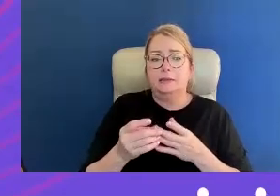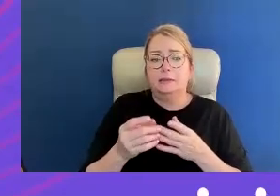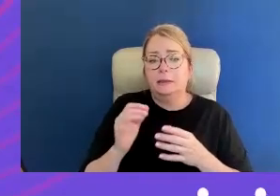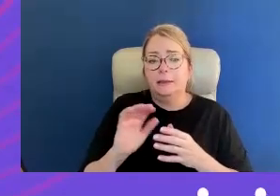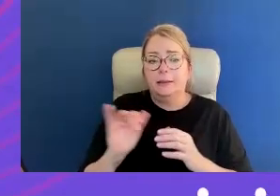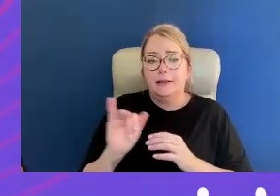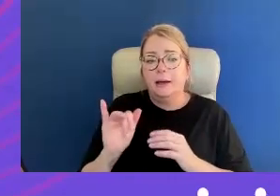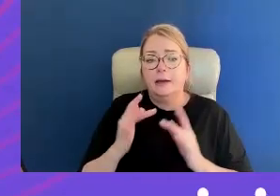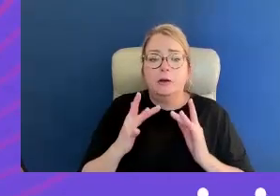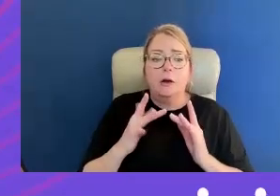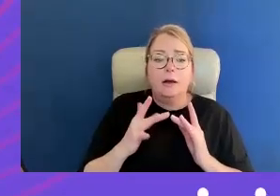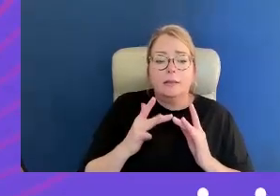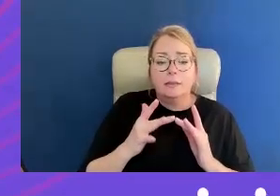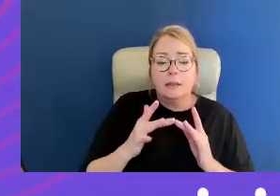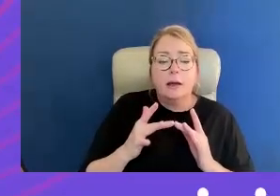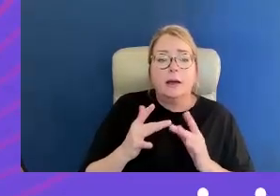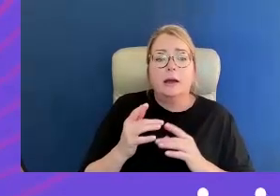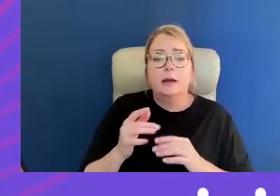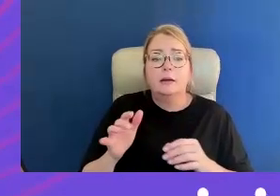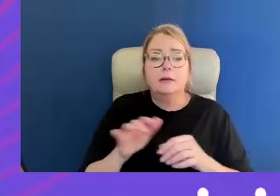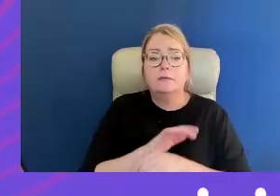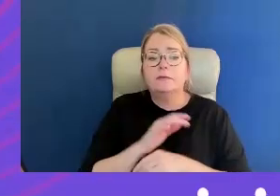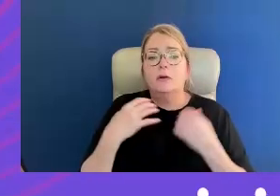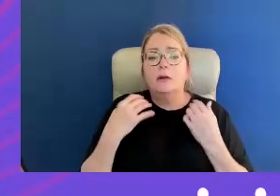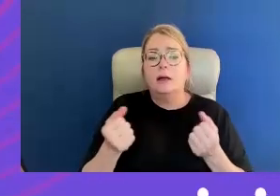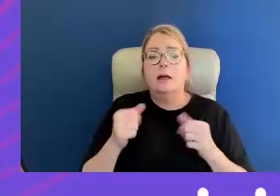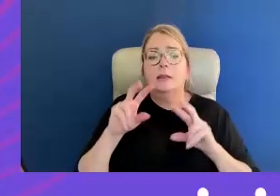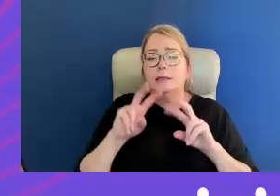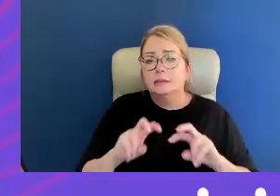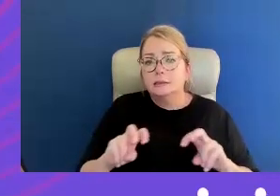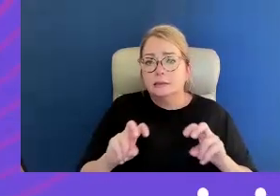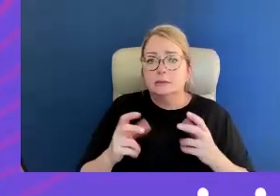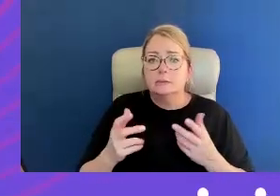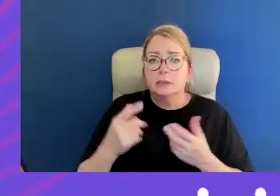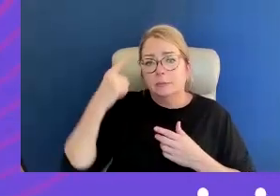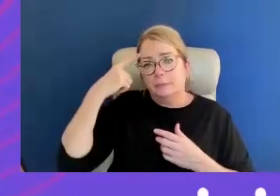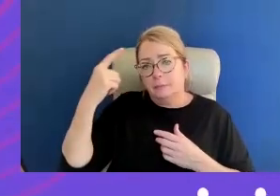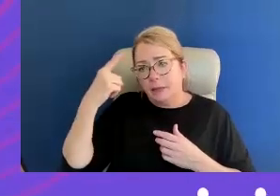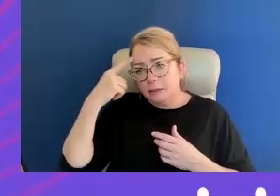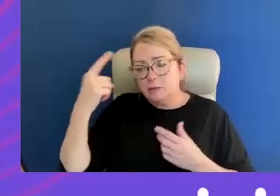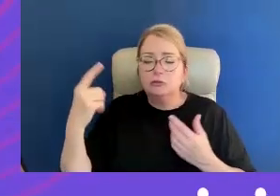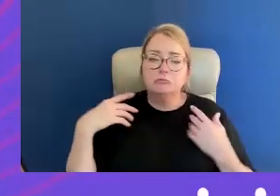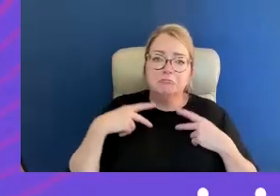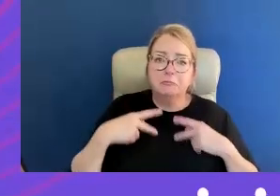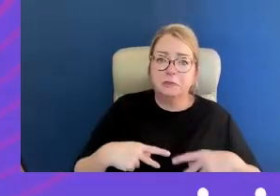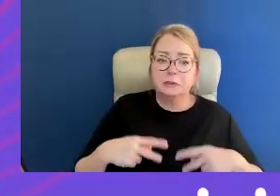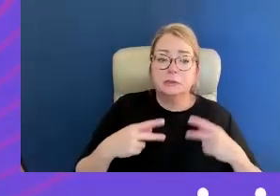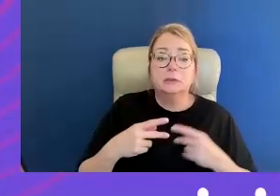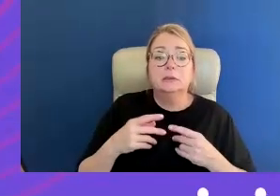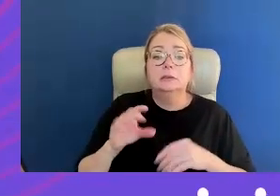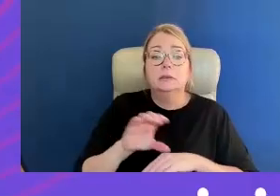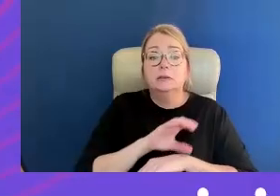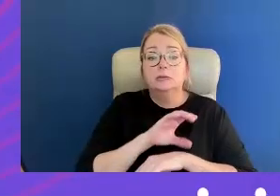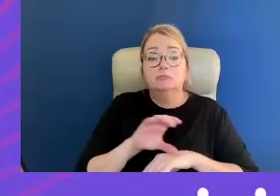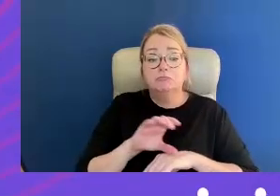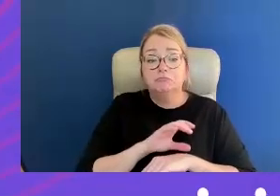assessment, self-assessment for a total health assessment, just to see where you're standing mentally and physically. You also have digital self-care apps